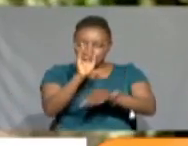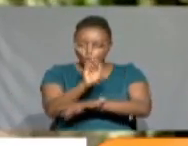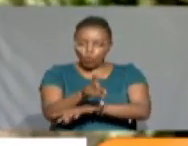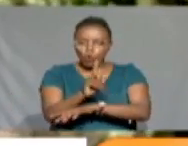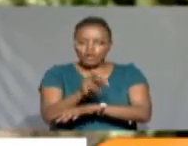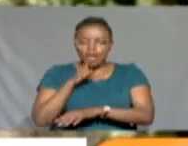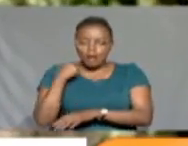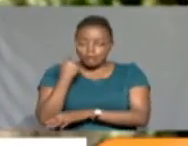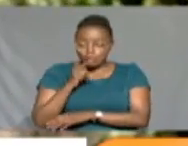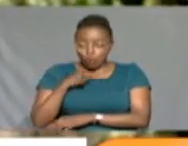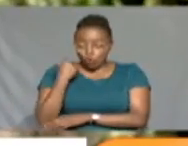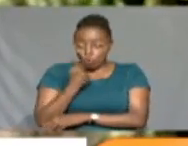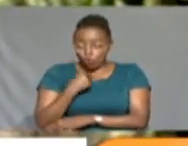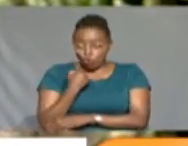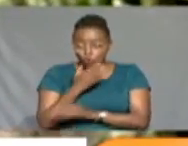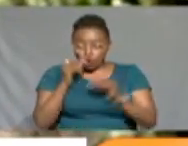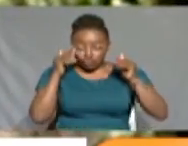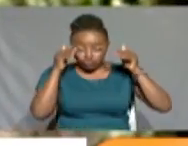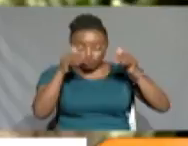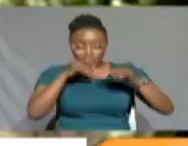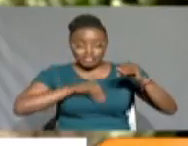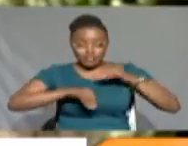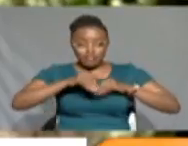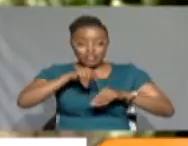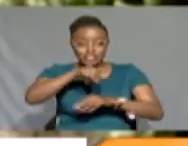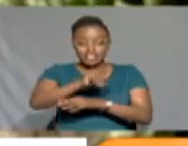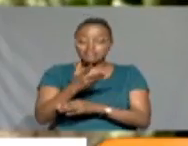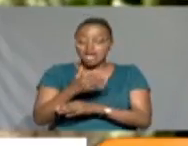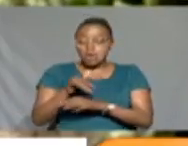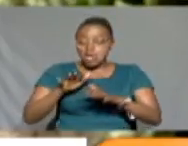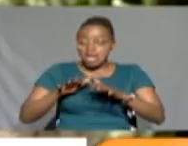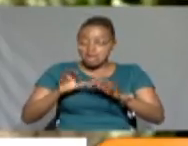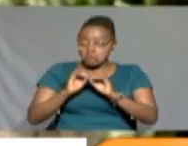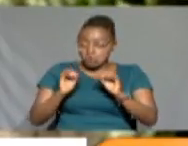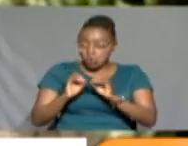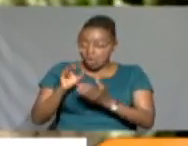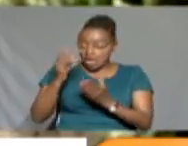those that have dipped their hands in the cookie jar that they will not relent